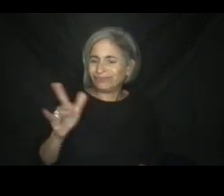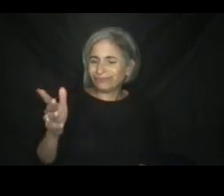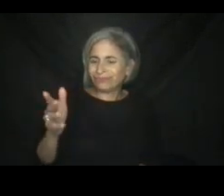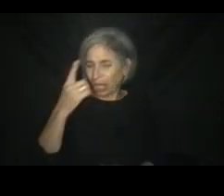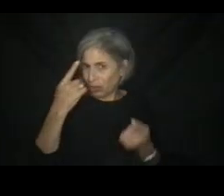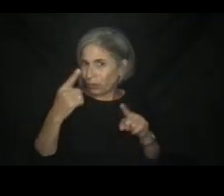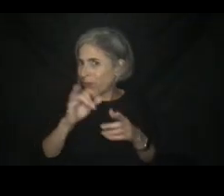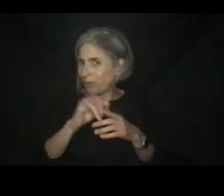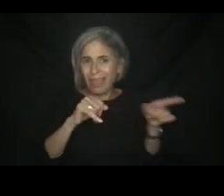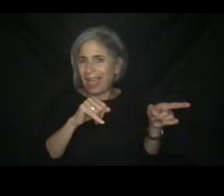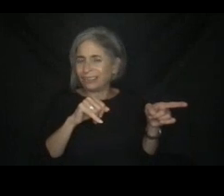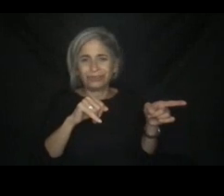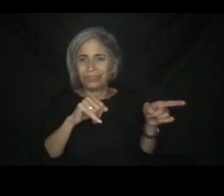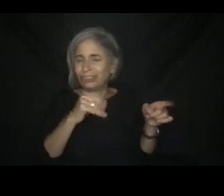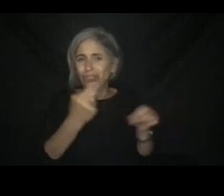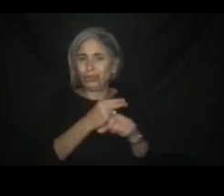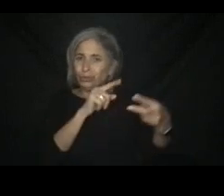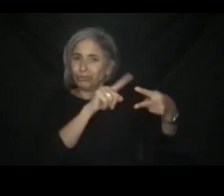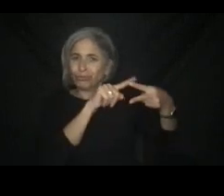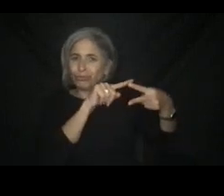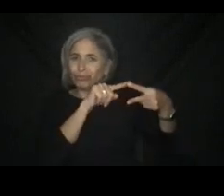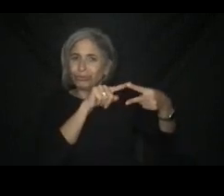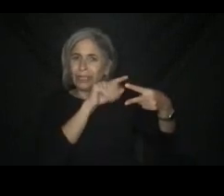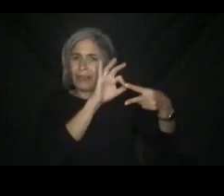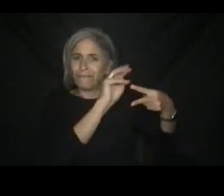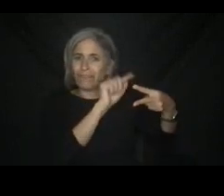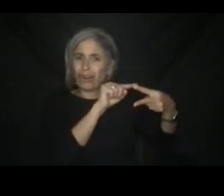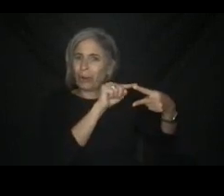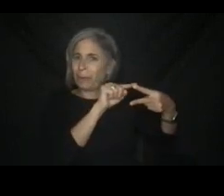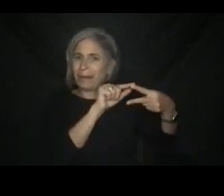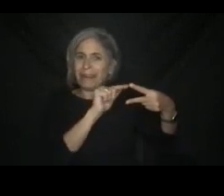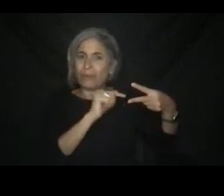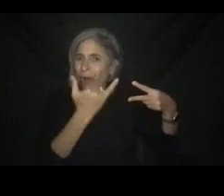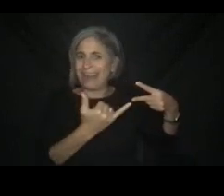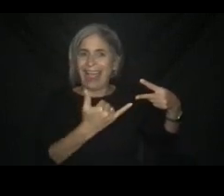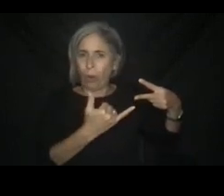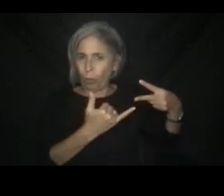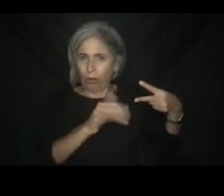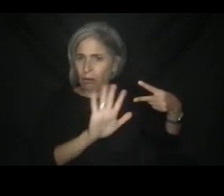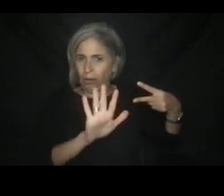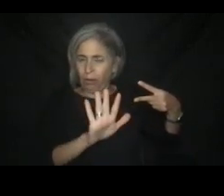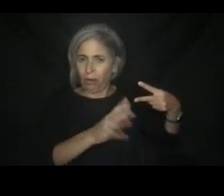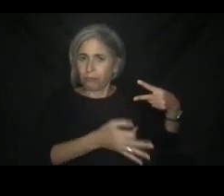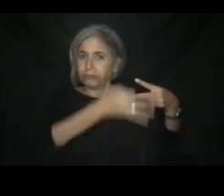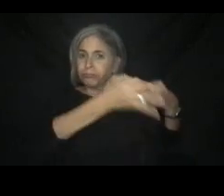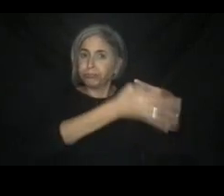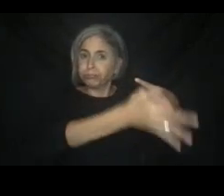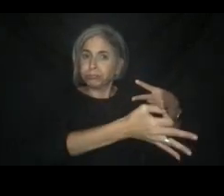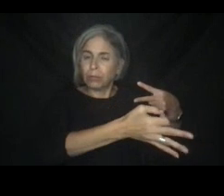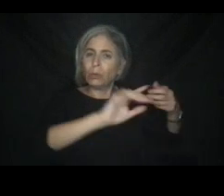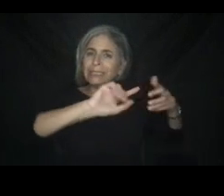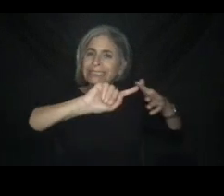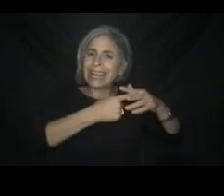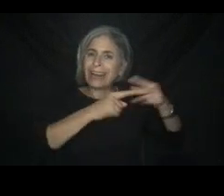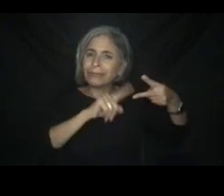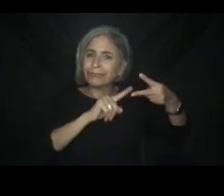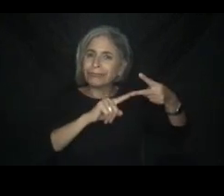agree with that to hire an executive firm immediately. I would like to do that internally.